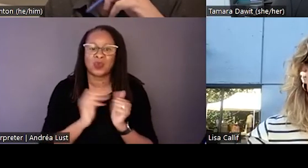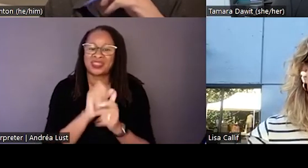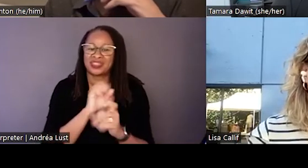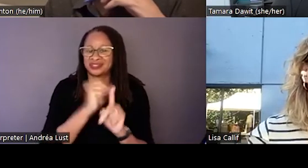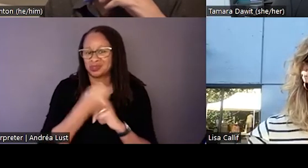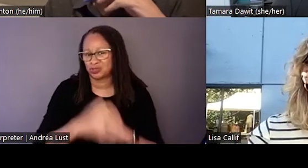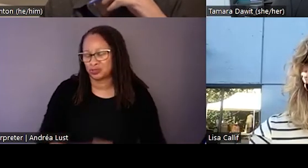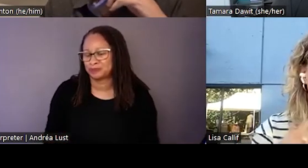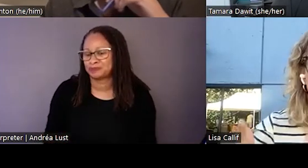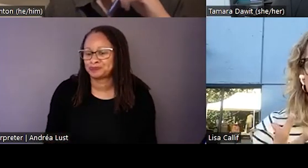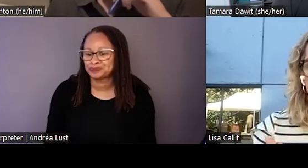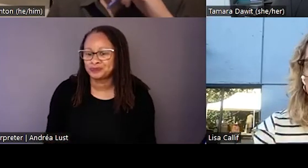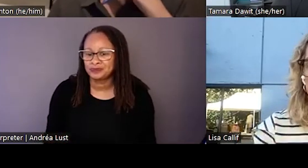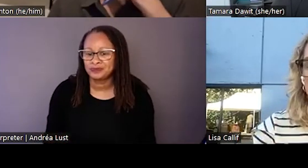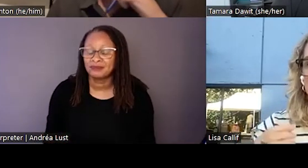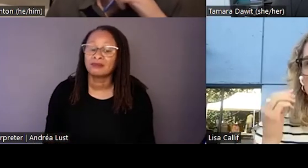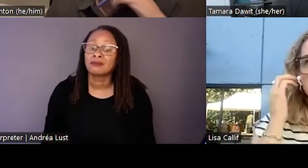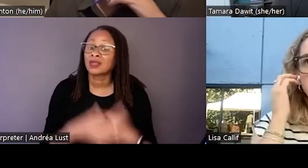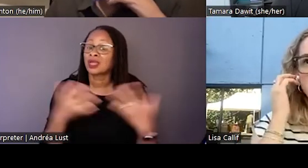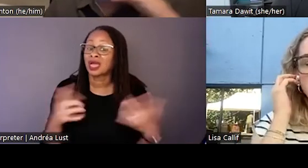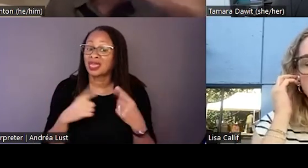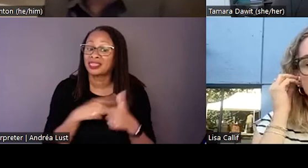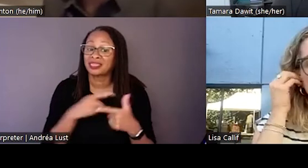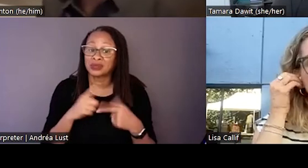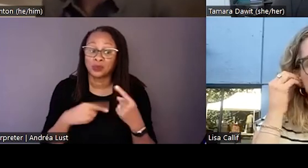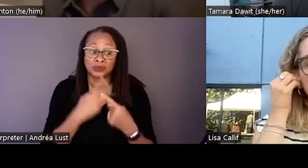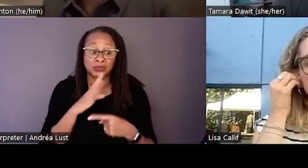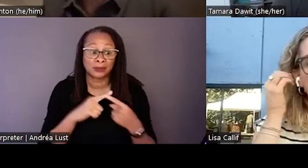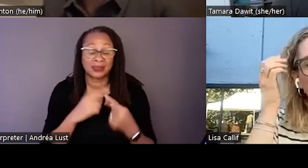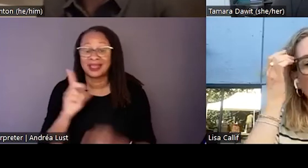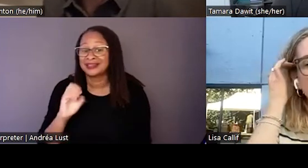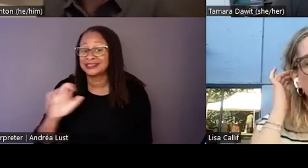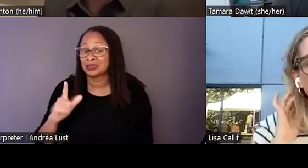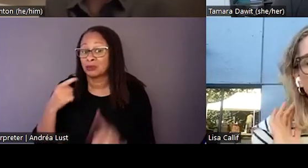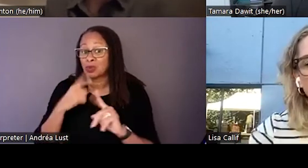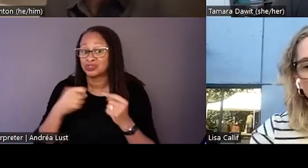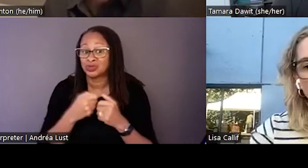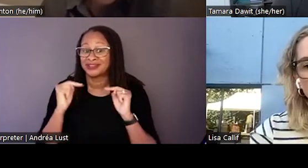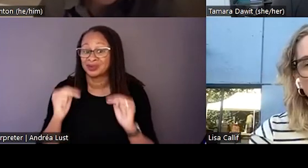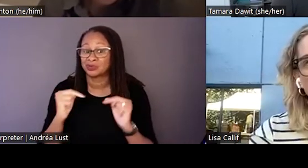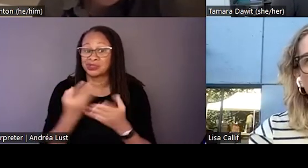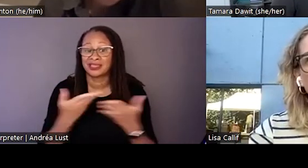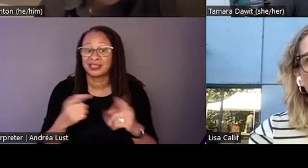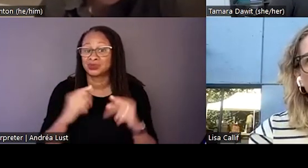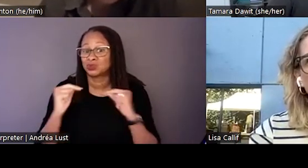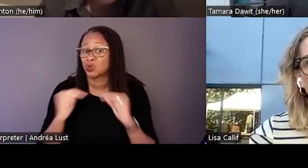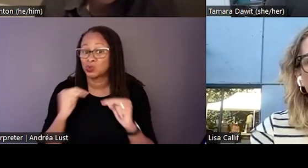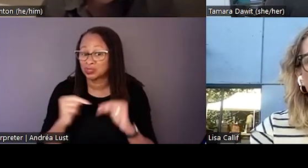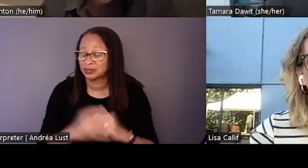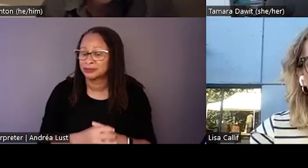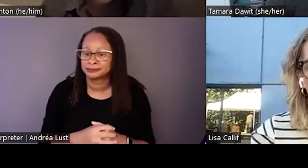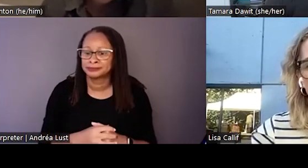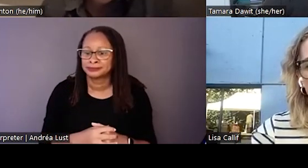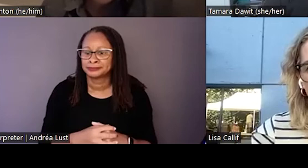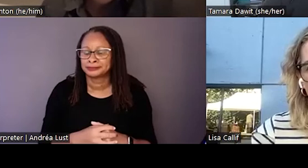situation. And then just in terms of like the deal points that we can negotiate, there are things to negotiate. You know,